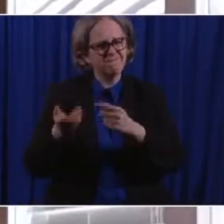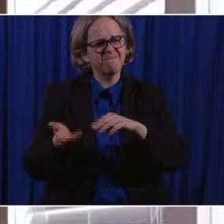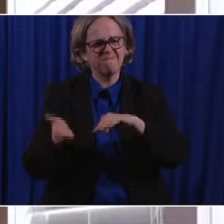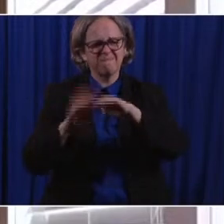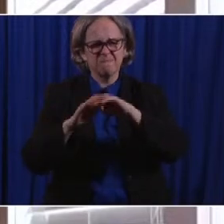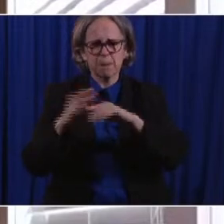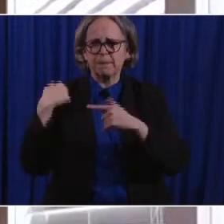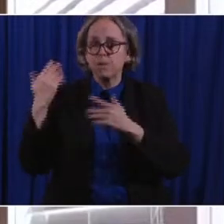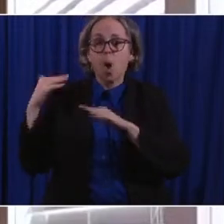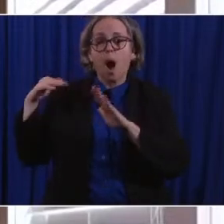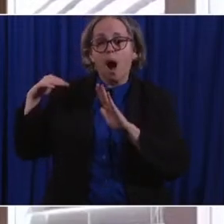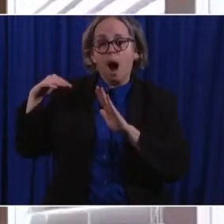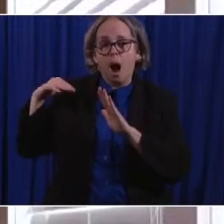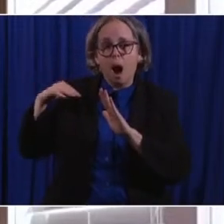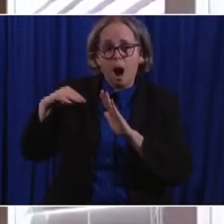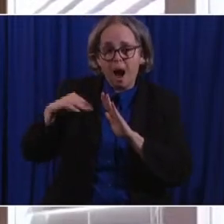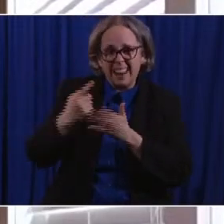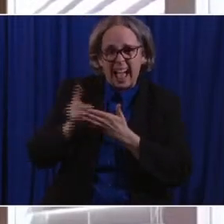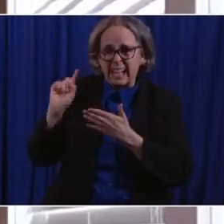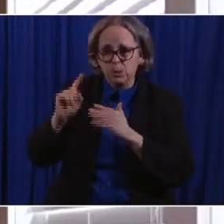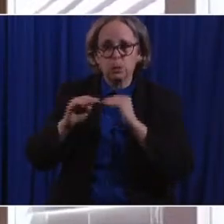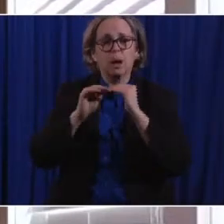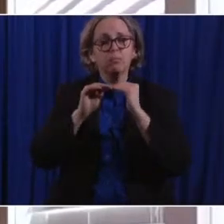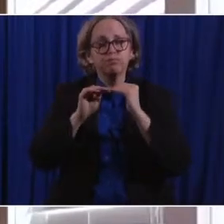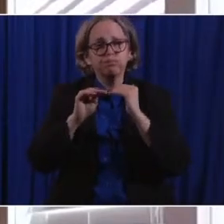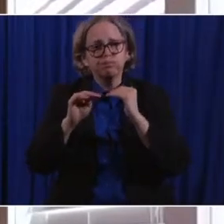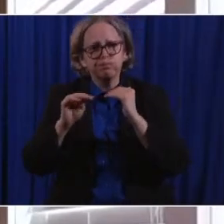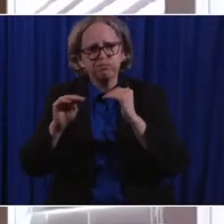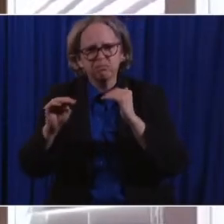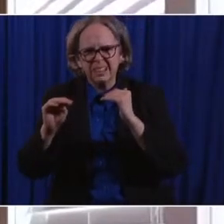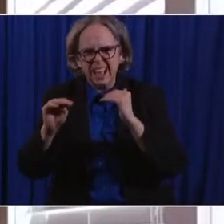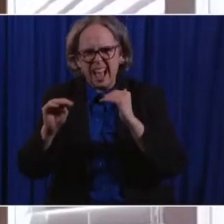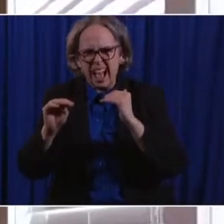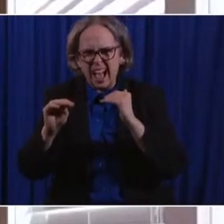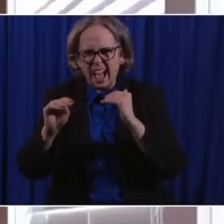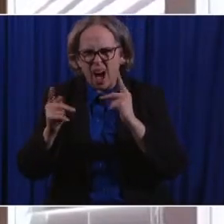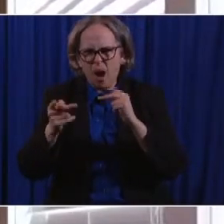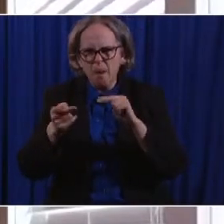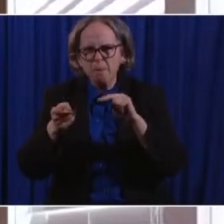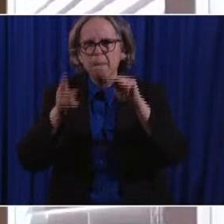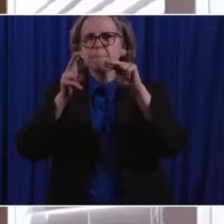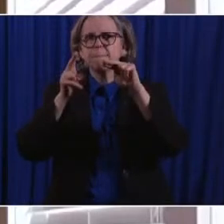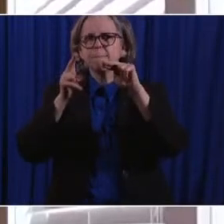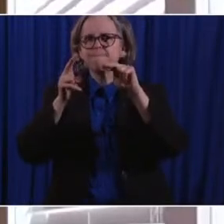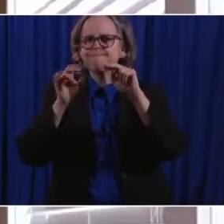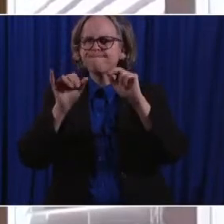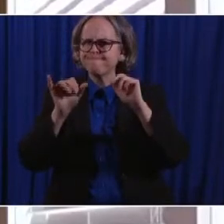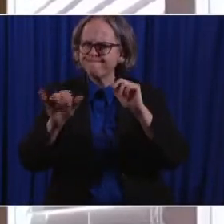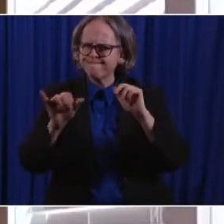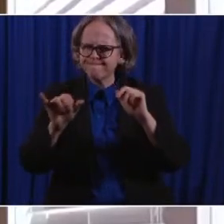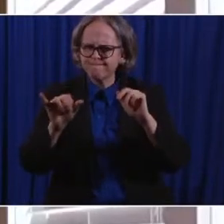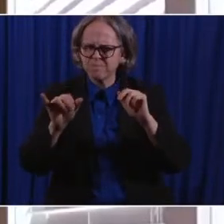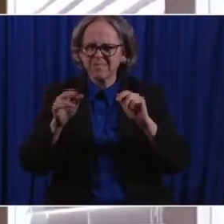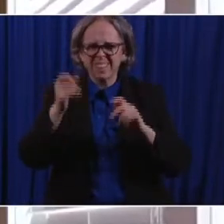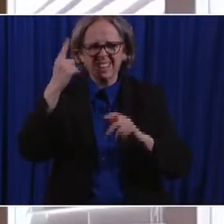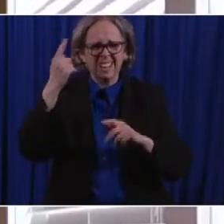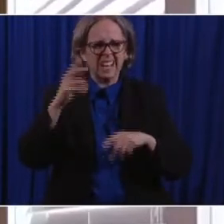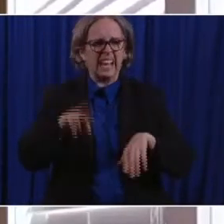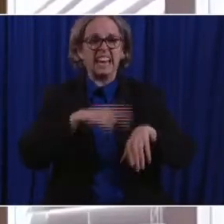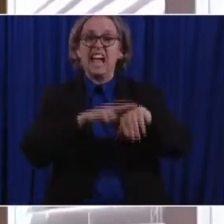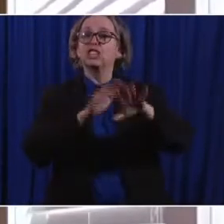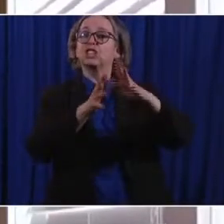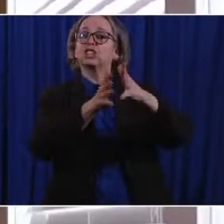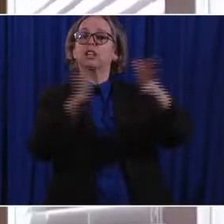and are rising this week. Nationally, this picture has been more dramatic in two hotspots,